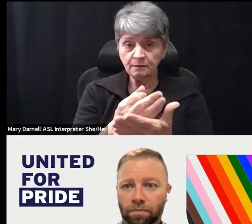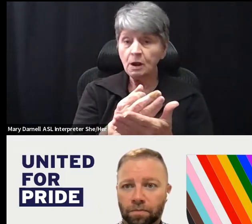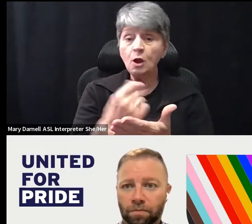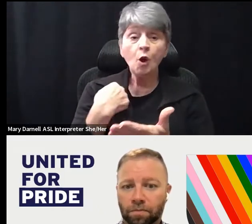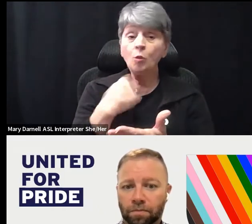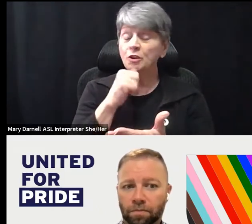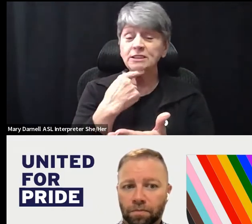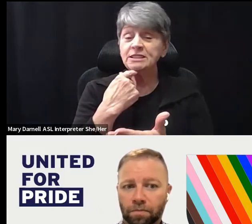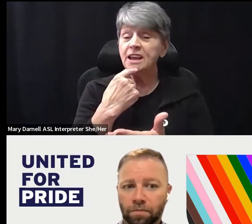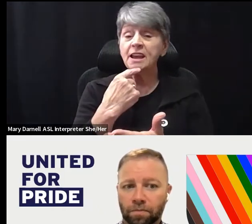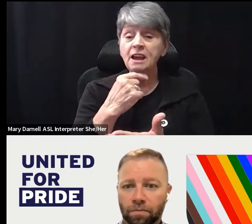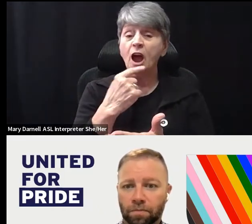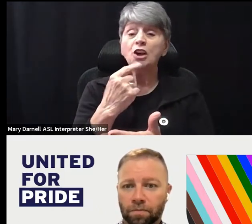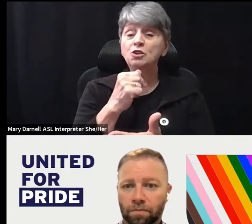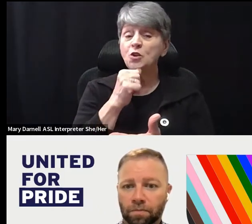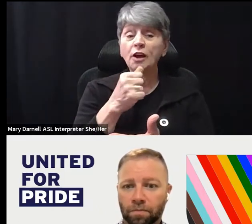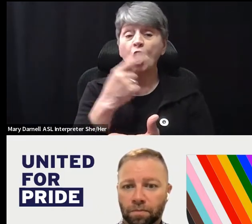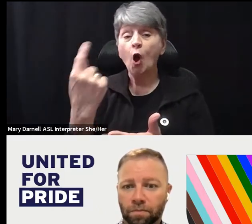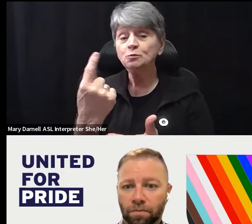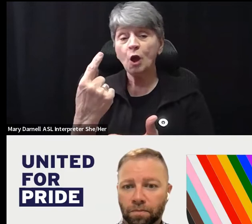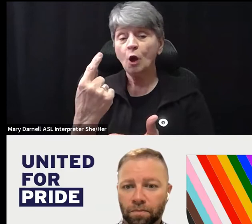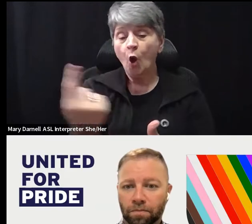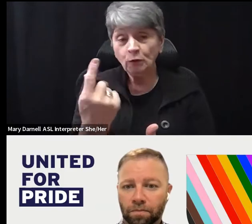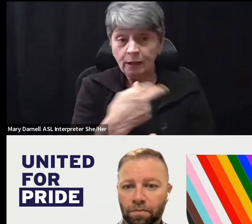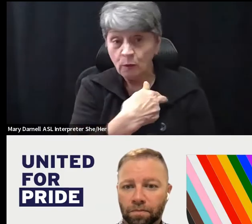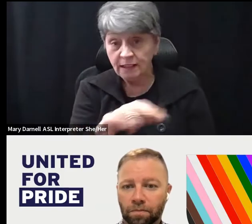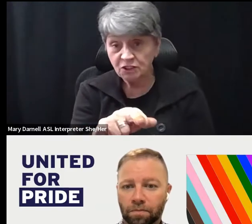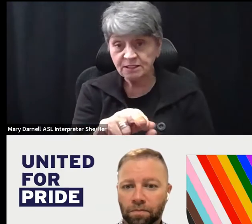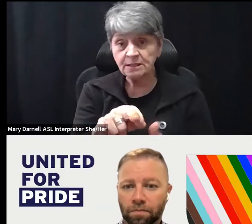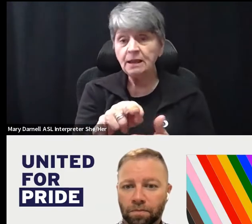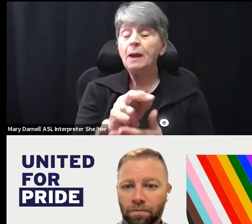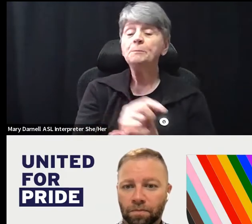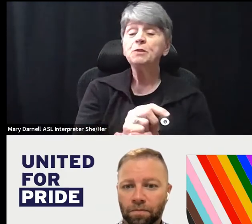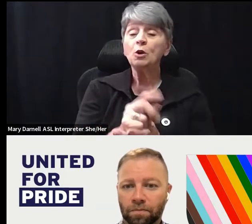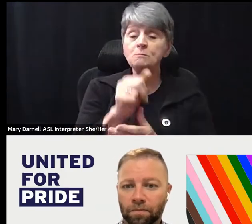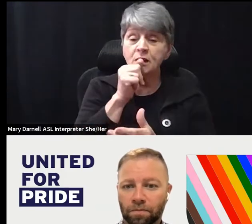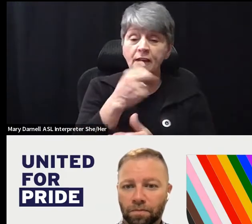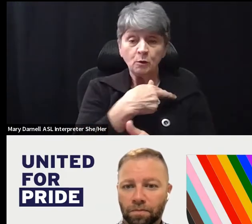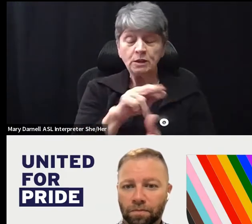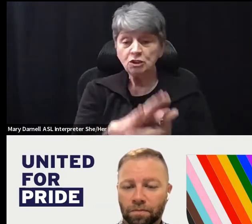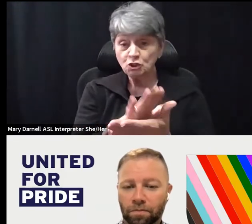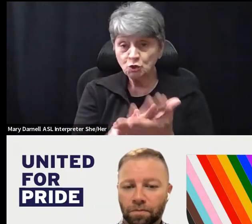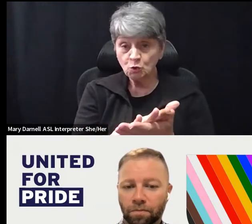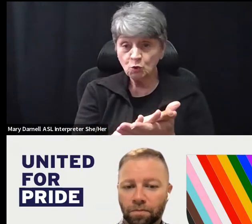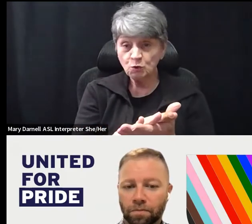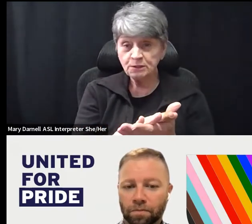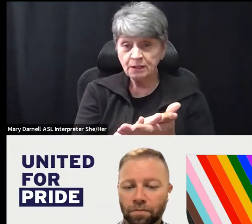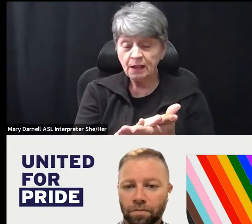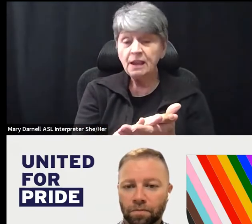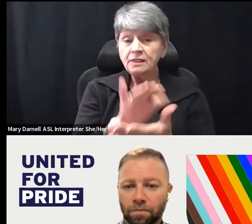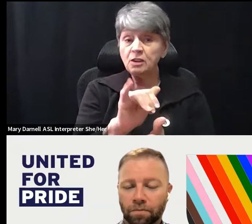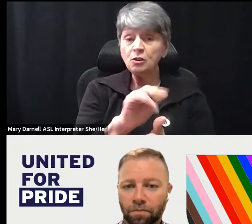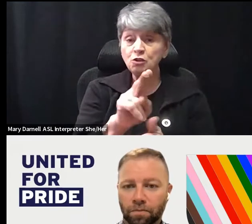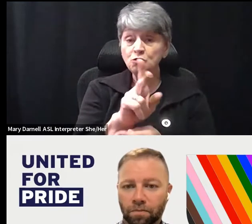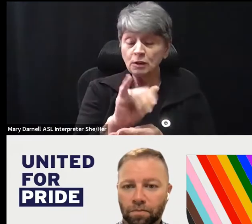part, you can't really have a private school voucher program without it going to private religious schools, because they are cheaper usually than the secular